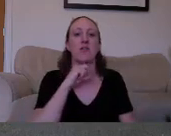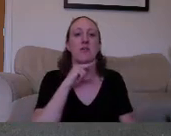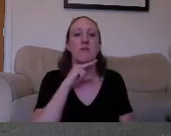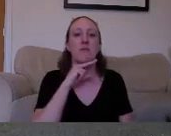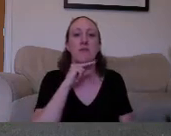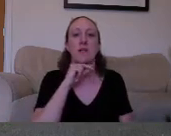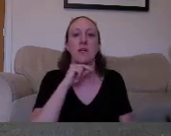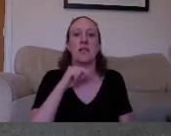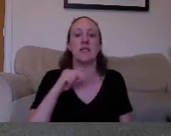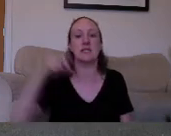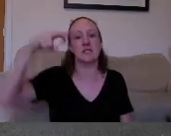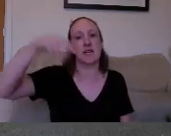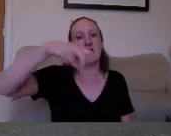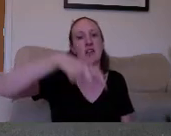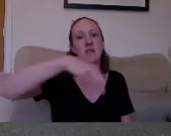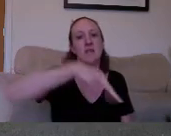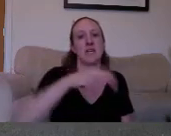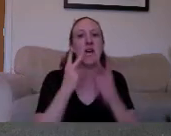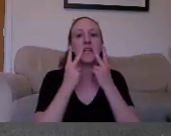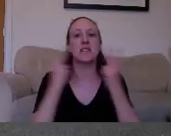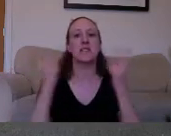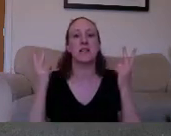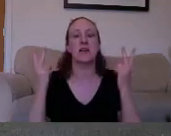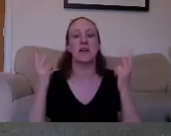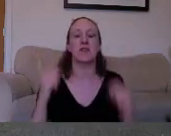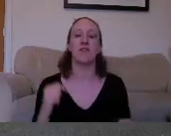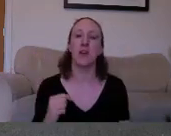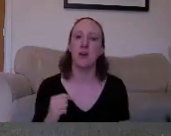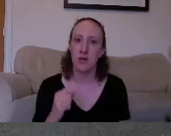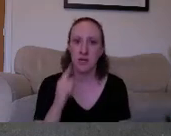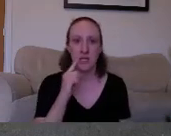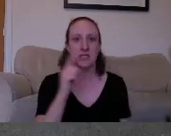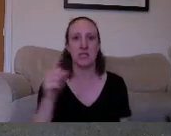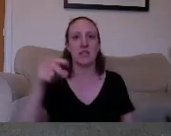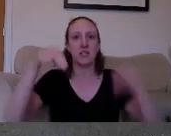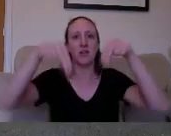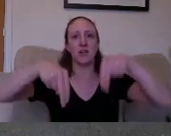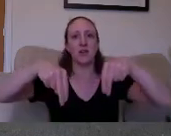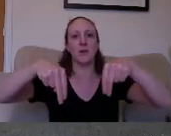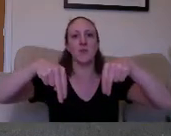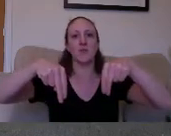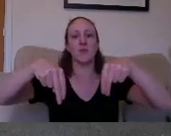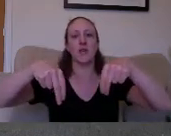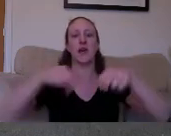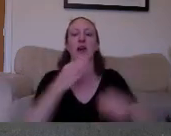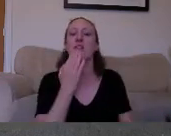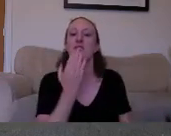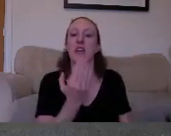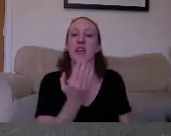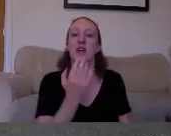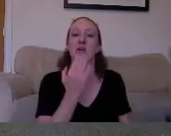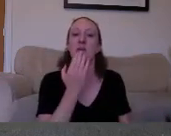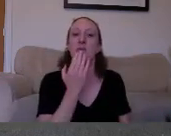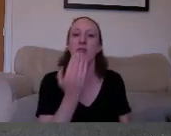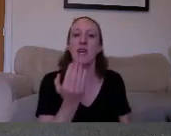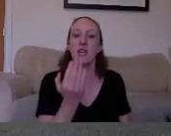frog, down climbed the cat. "Phew," said the dog. "And thank